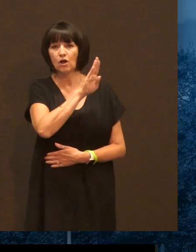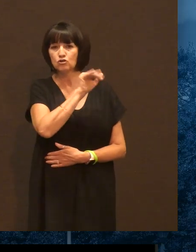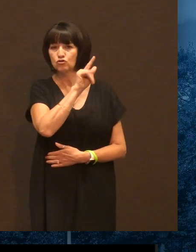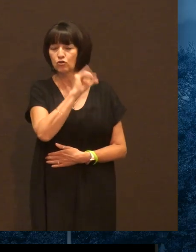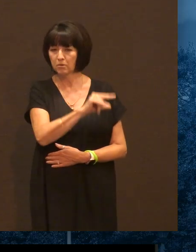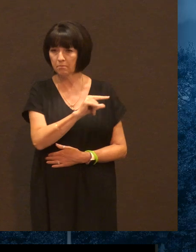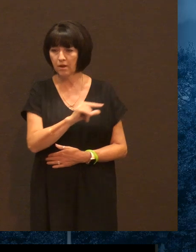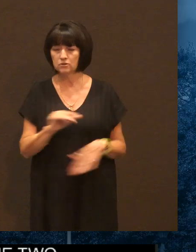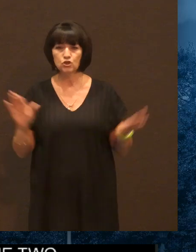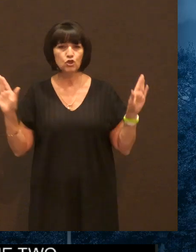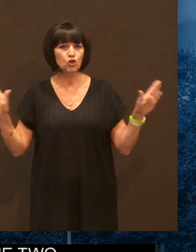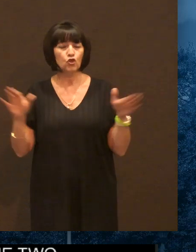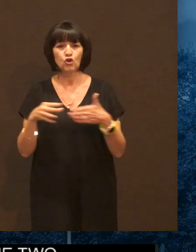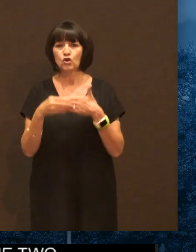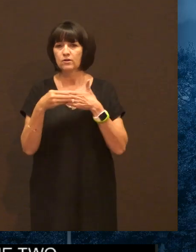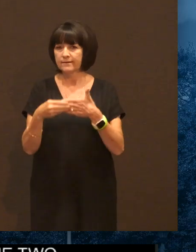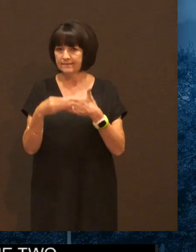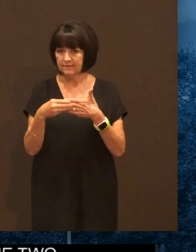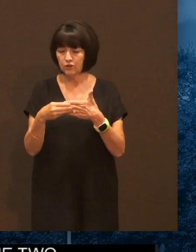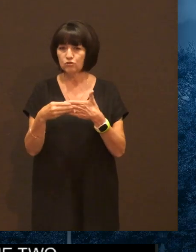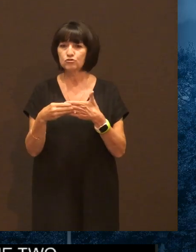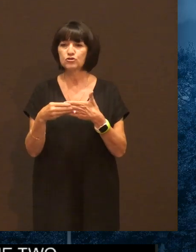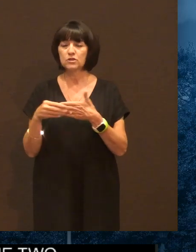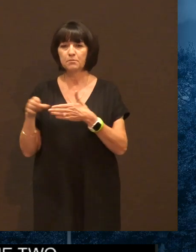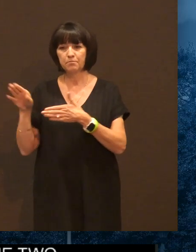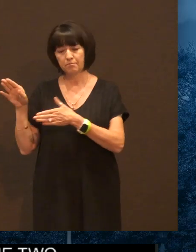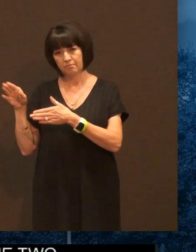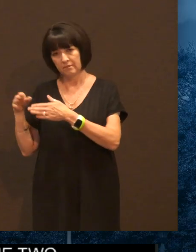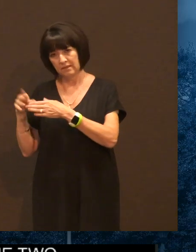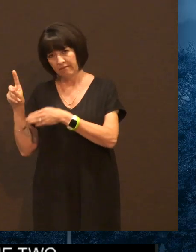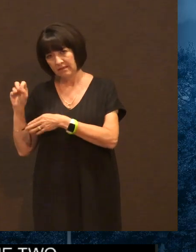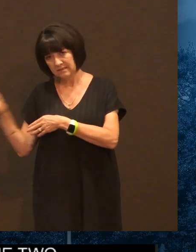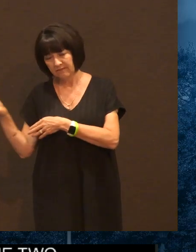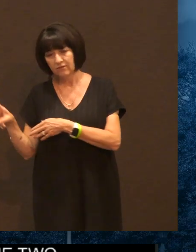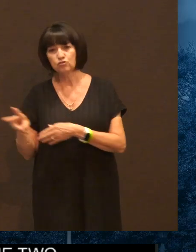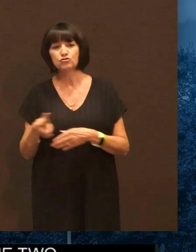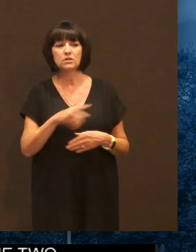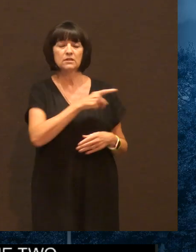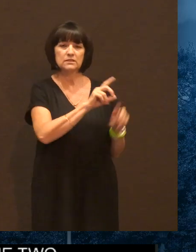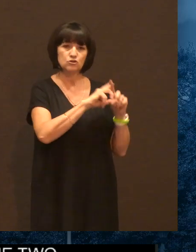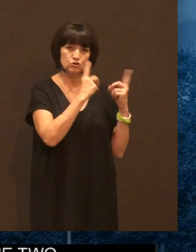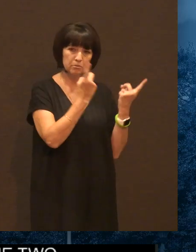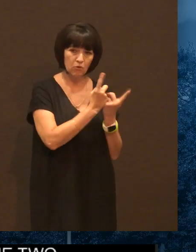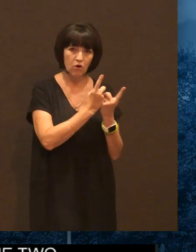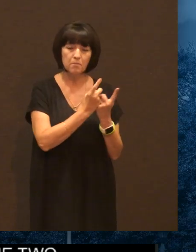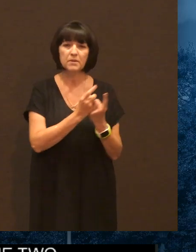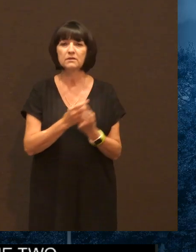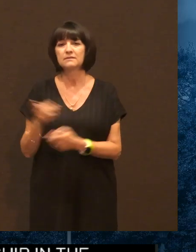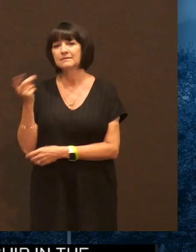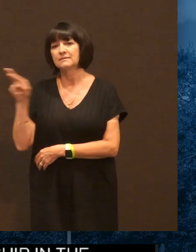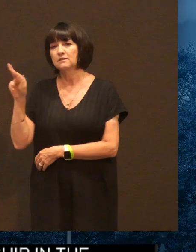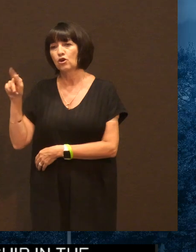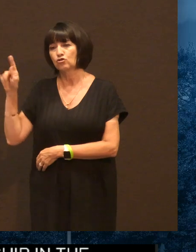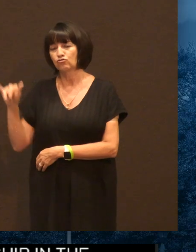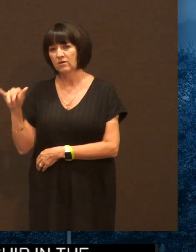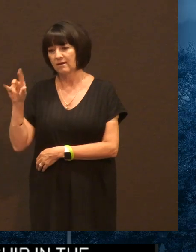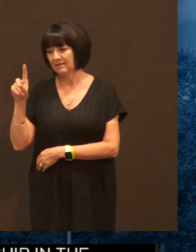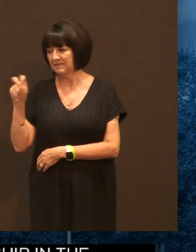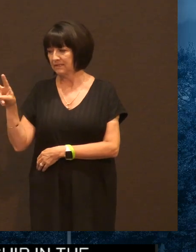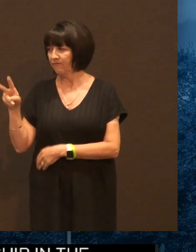the respective divisions and department. Dr. Rattay, as the director of the Division of Public Health,